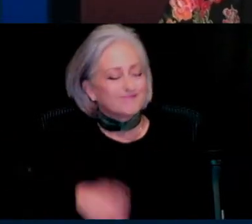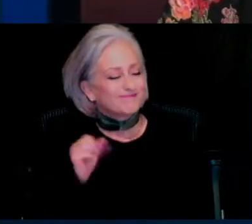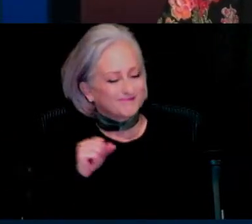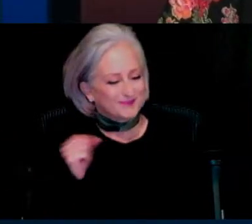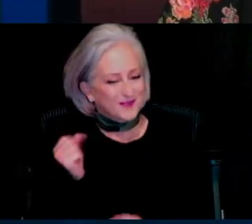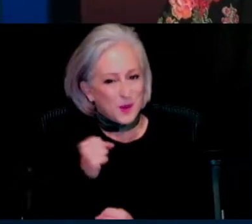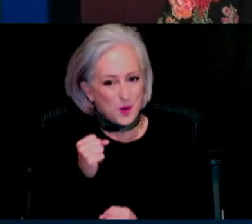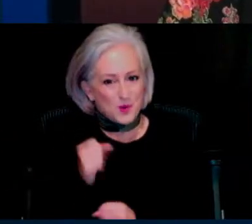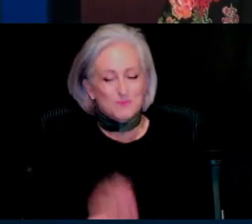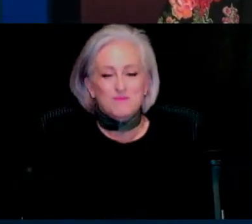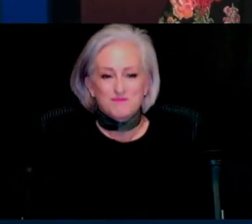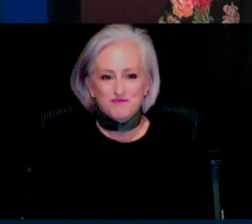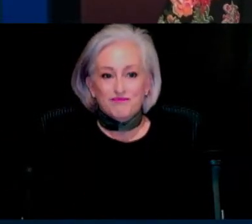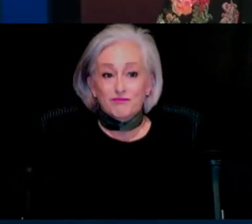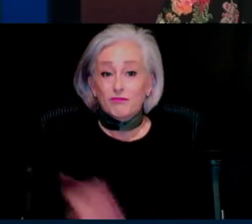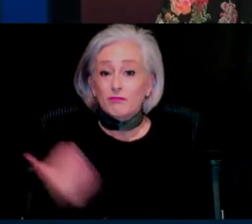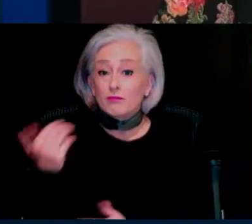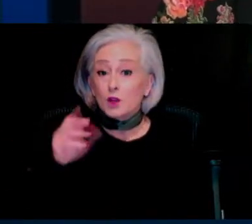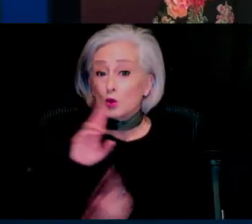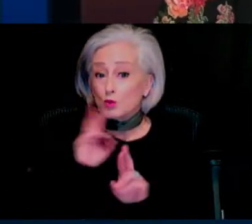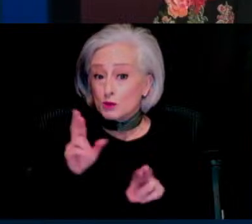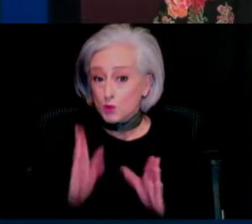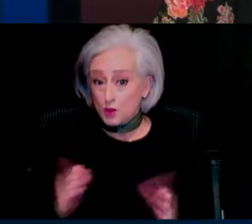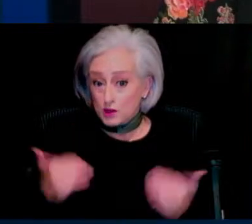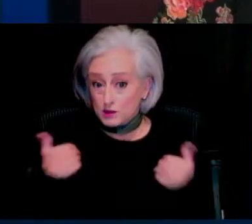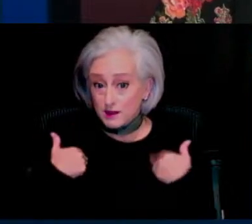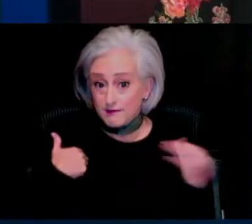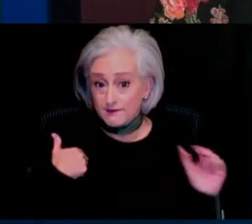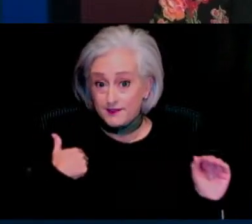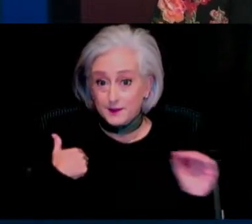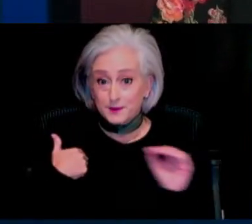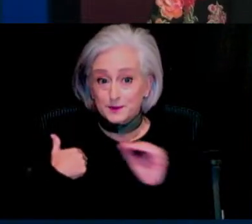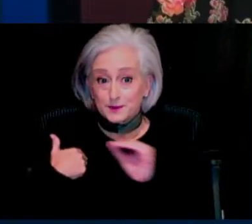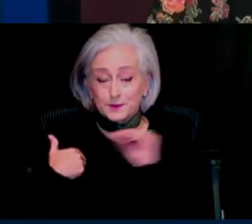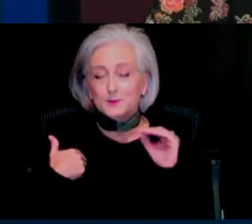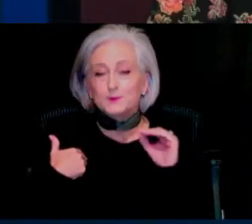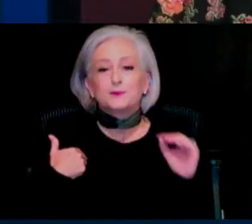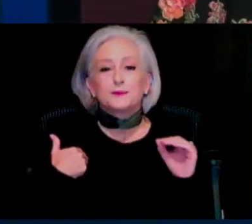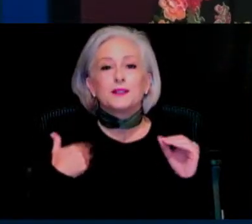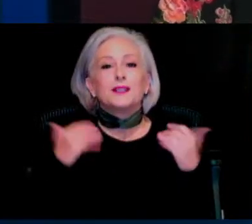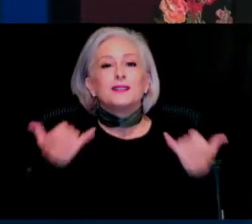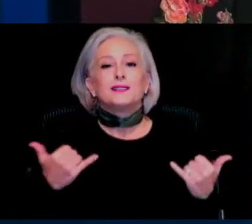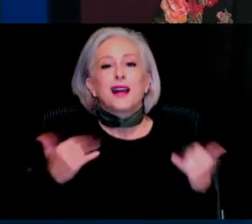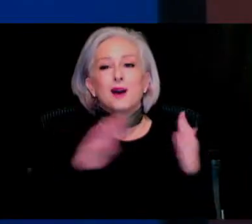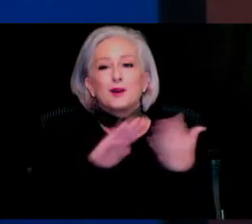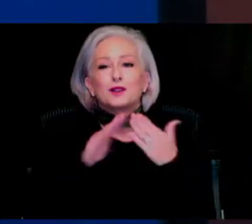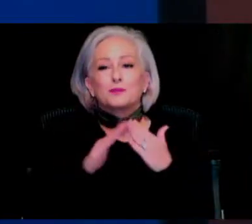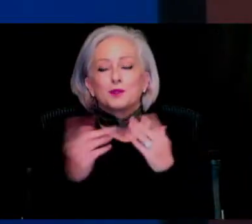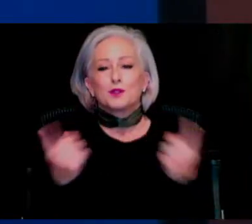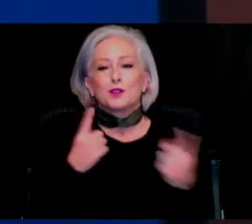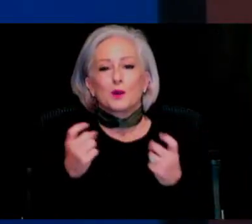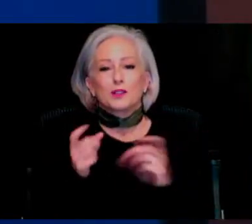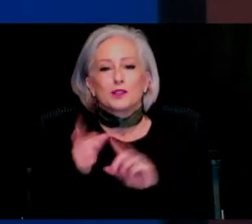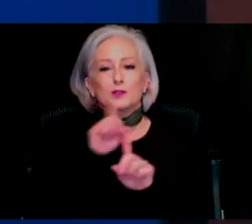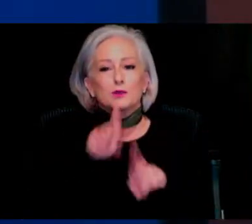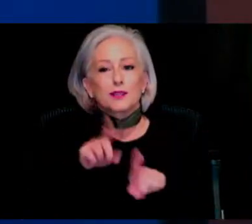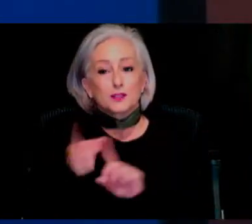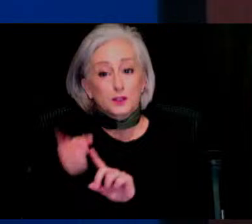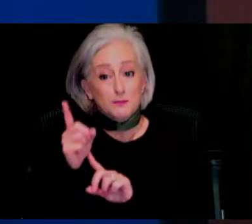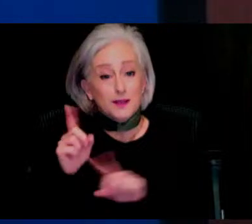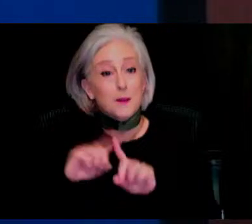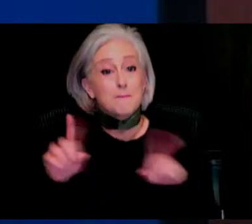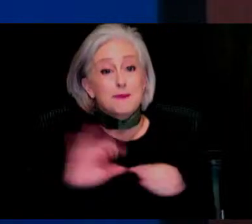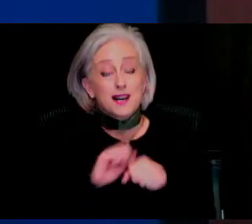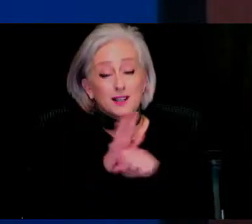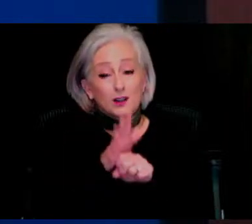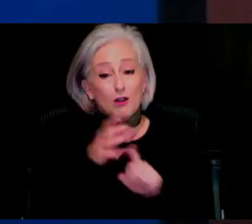line? I don't think we do, but just double checking. None. Okay, so we're going to get to your community questions here in just a few moments. But COVID continues to take a